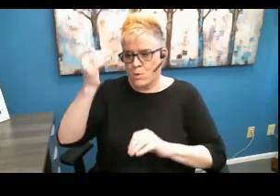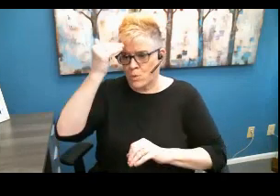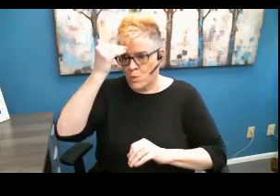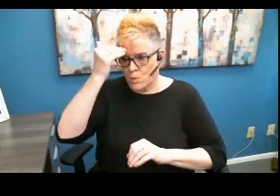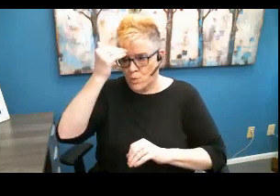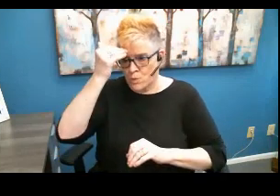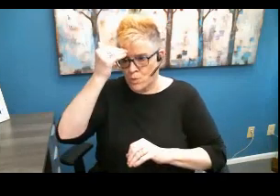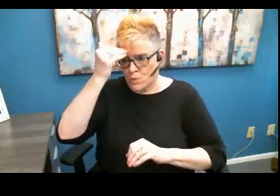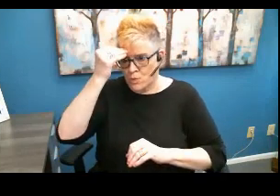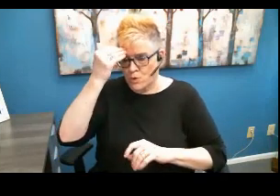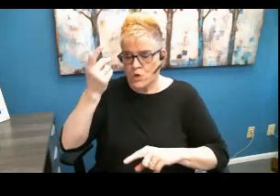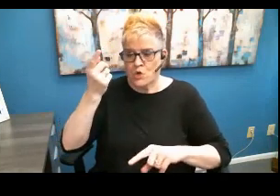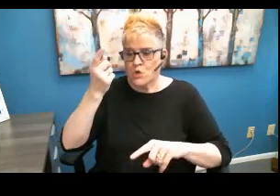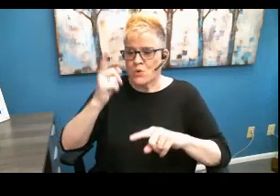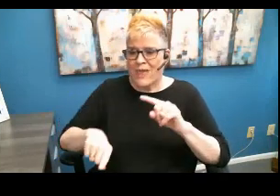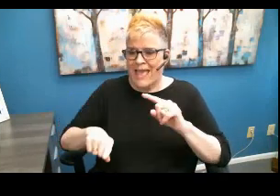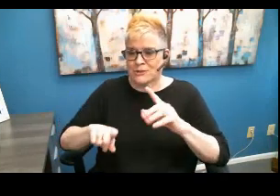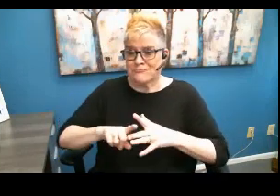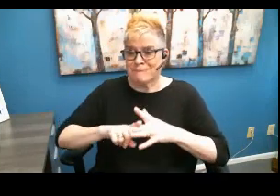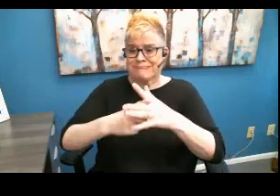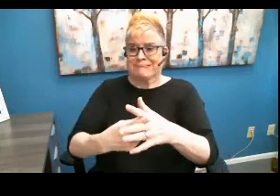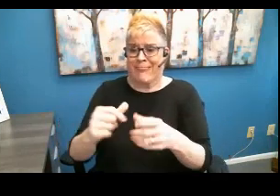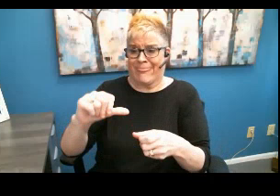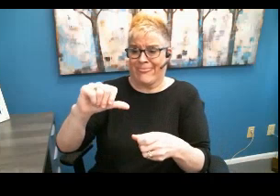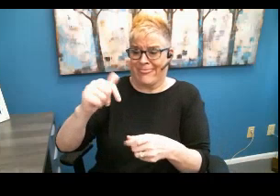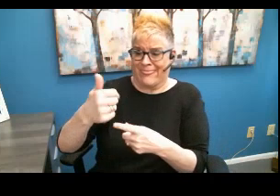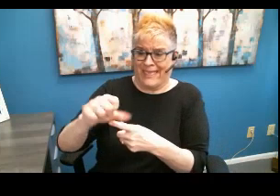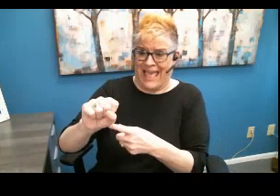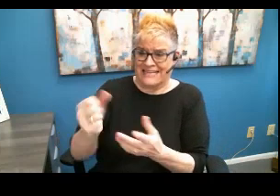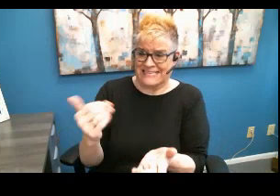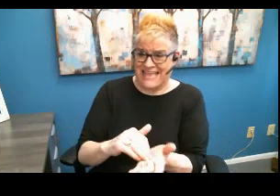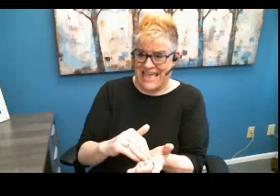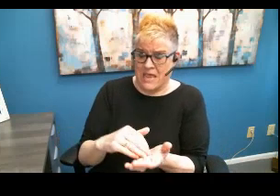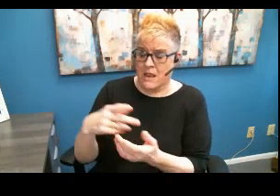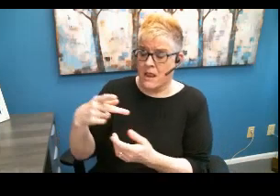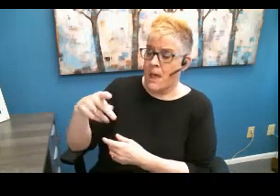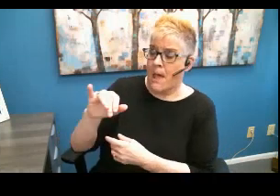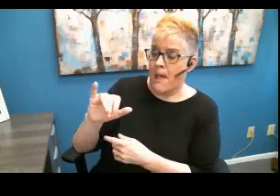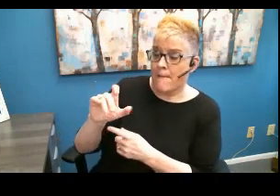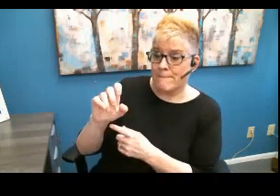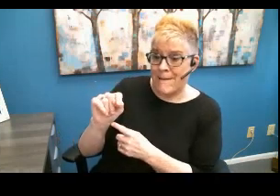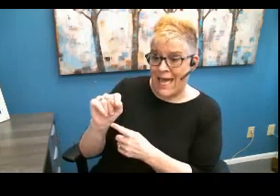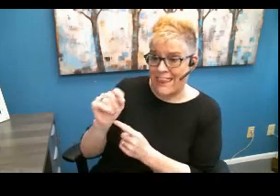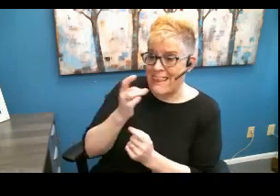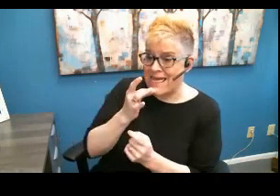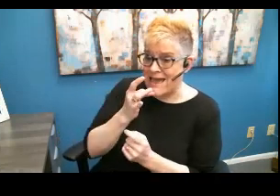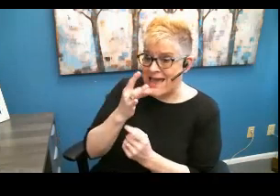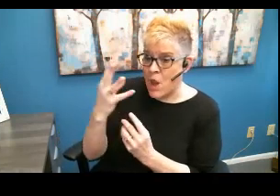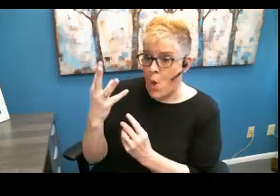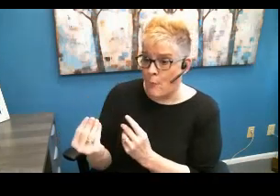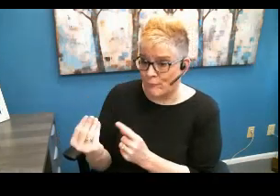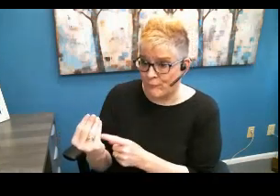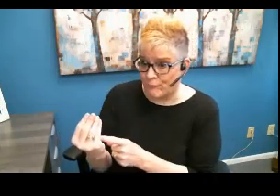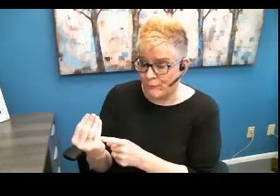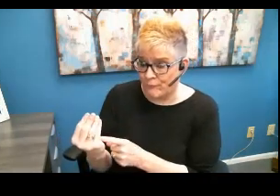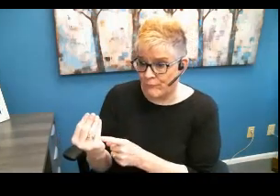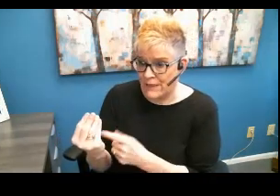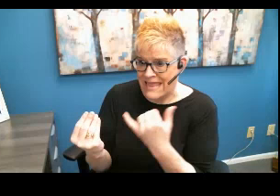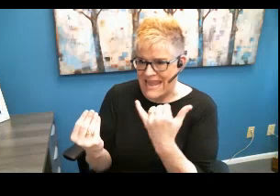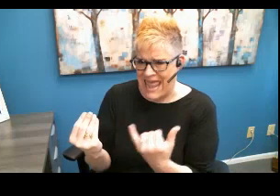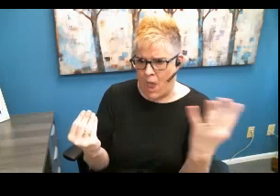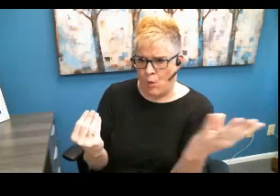can't just reintroduce the gas in the line, because if the pilot light had blown out, you now would just be introducing